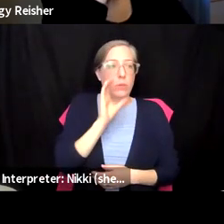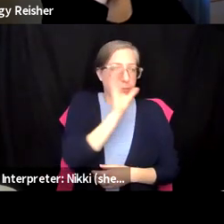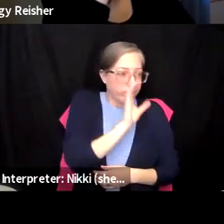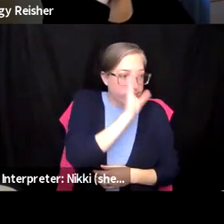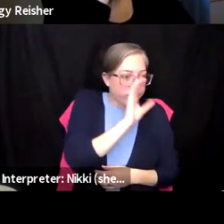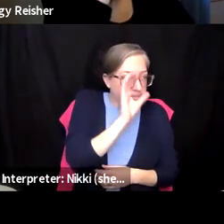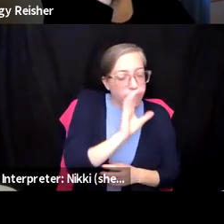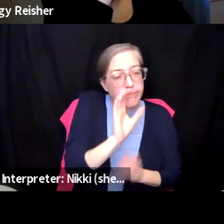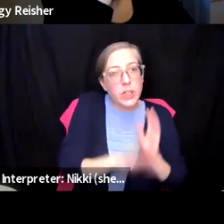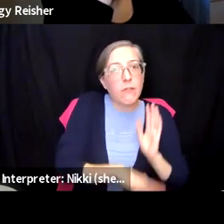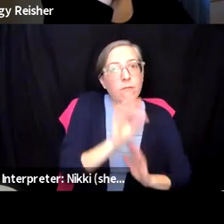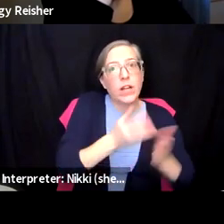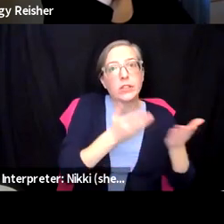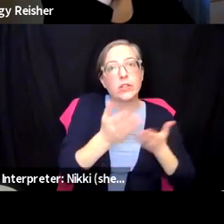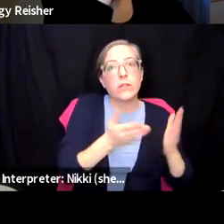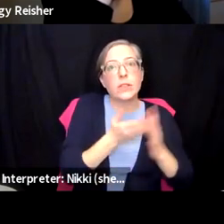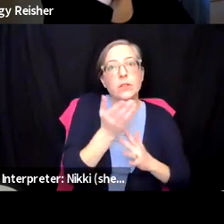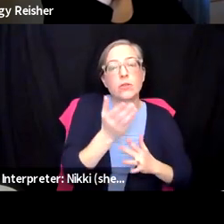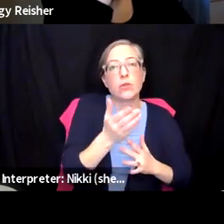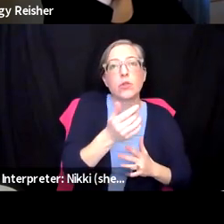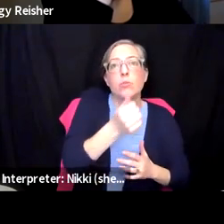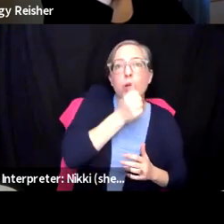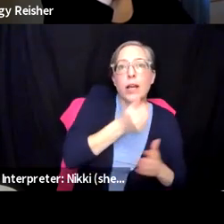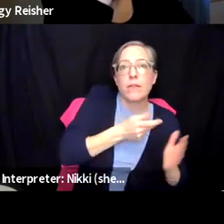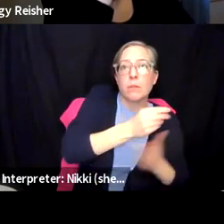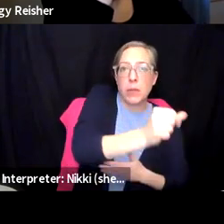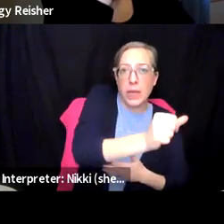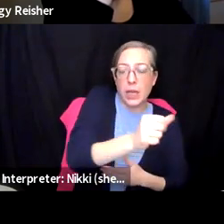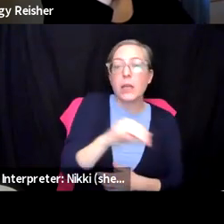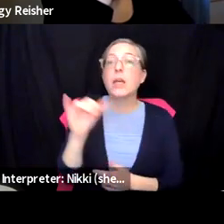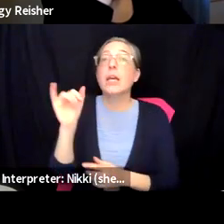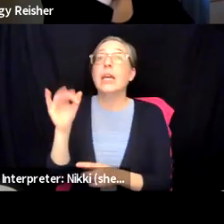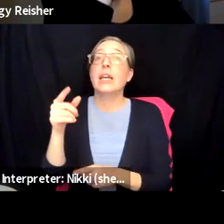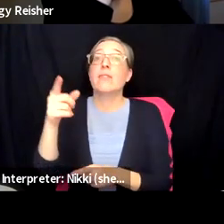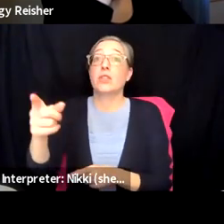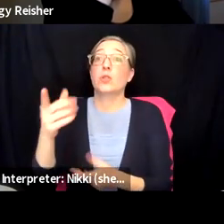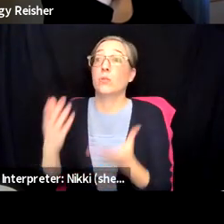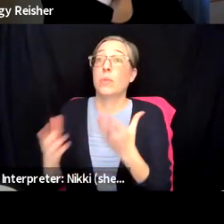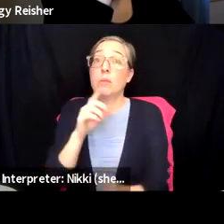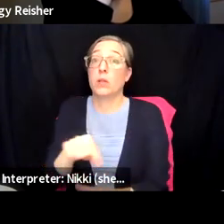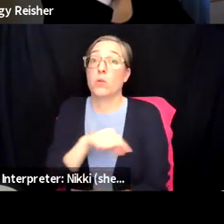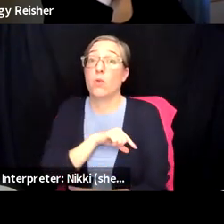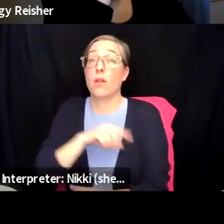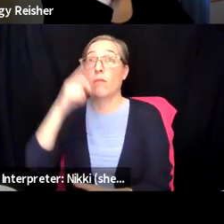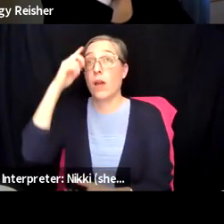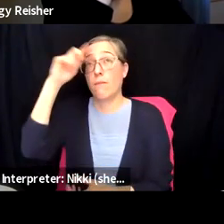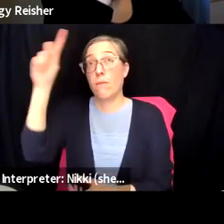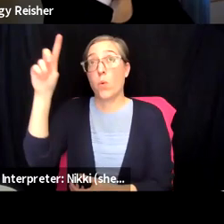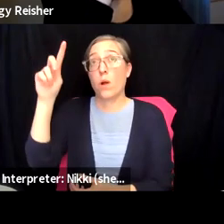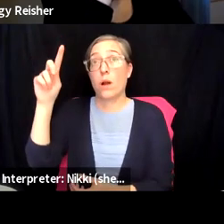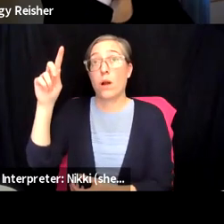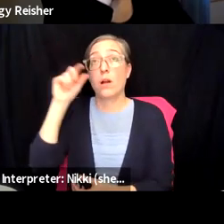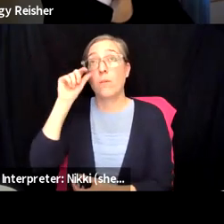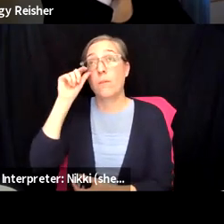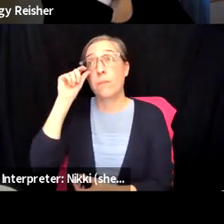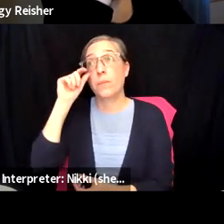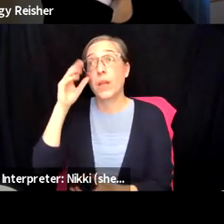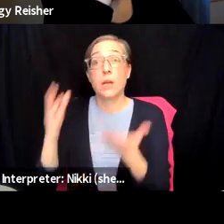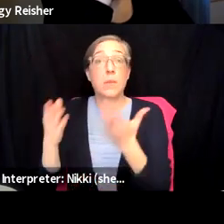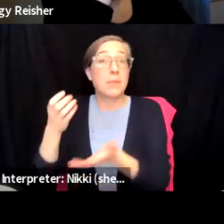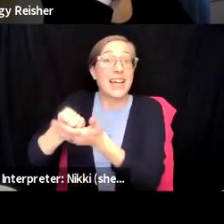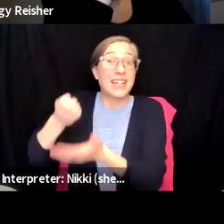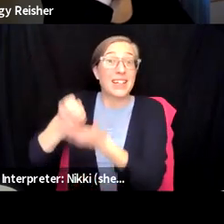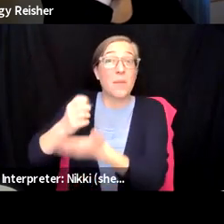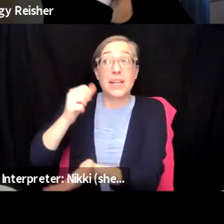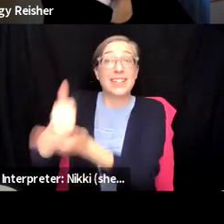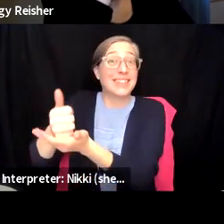something that we thought you would be available or eligible to be able to receive services maybe through economic